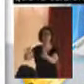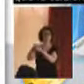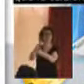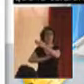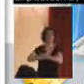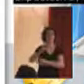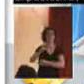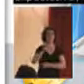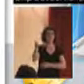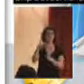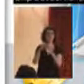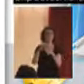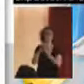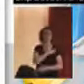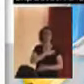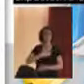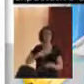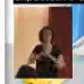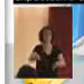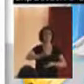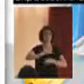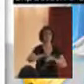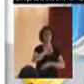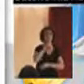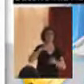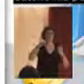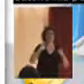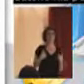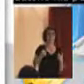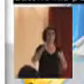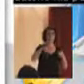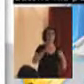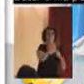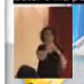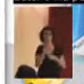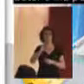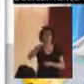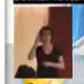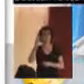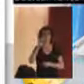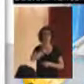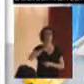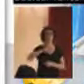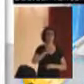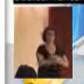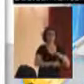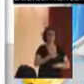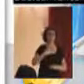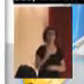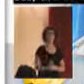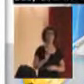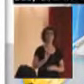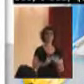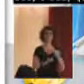with designing graphic user interfaces so that they're clear, simple,